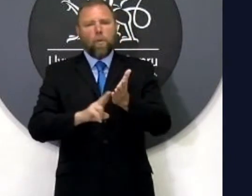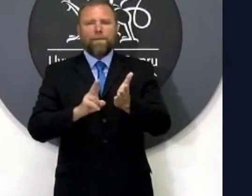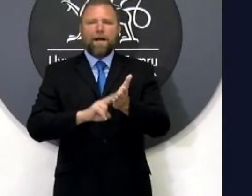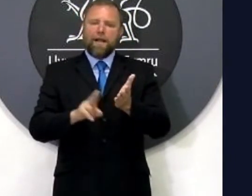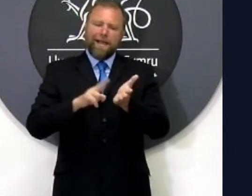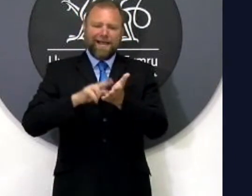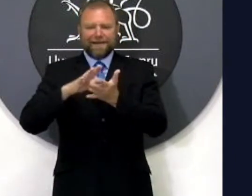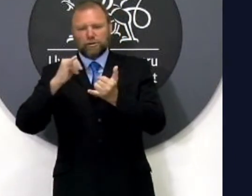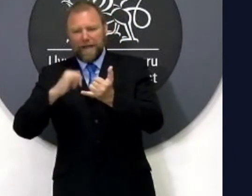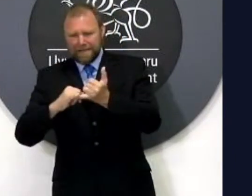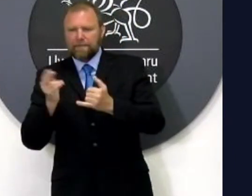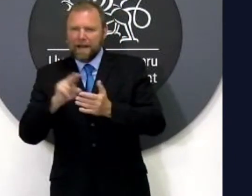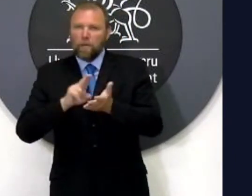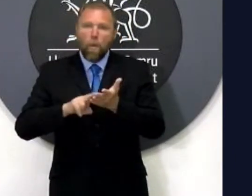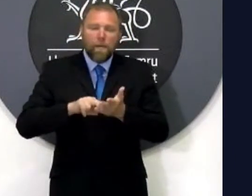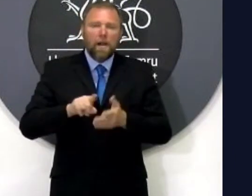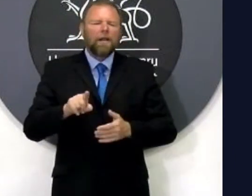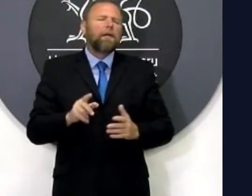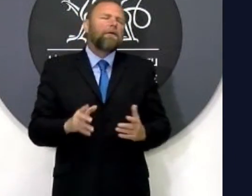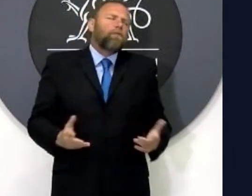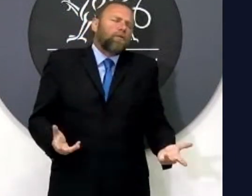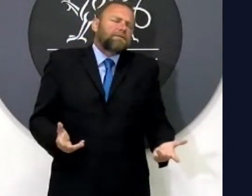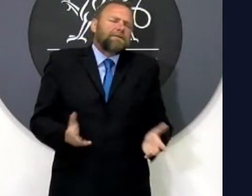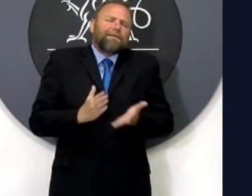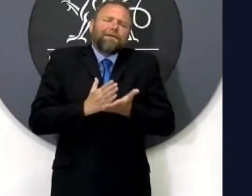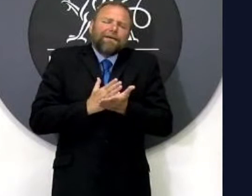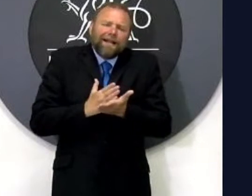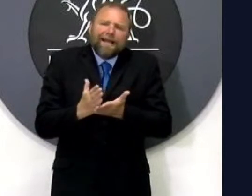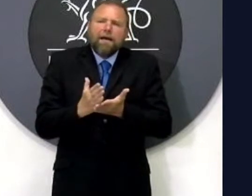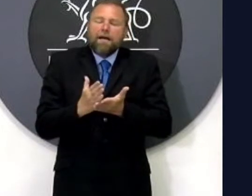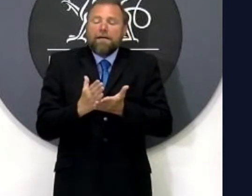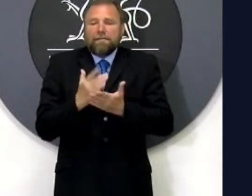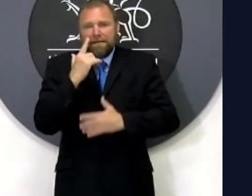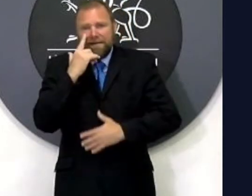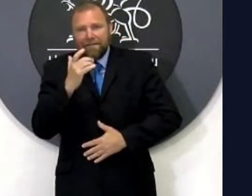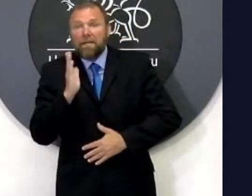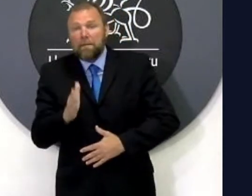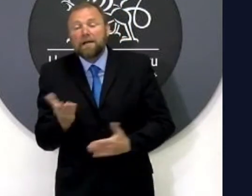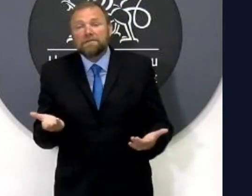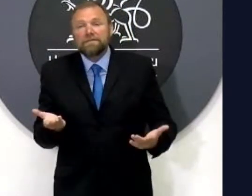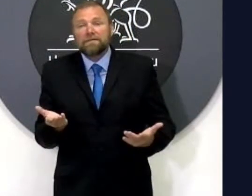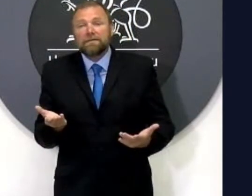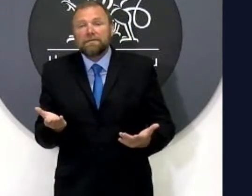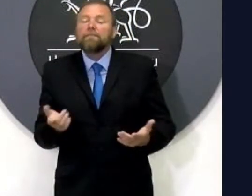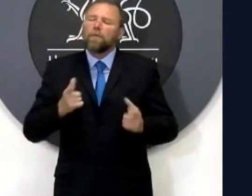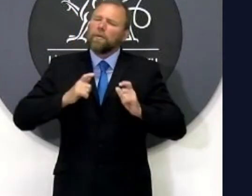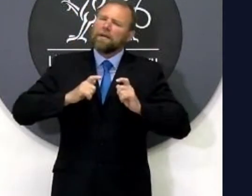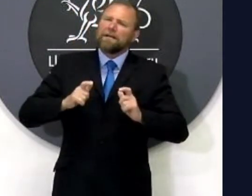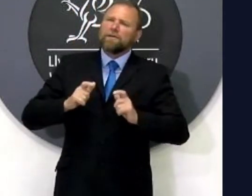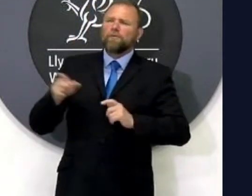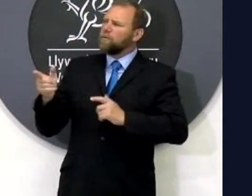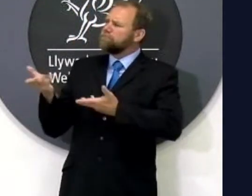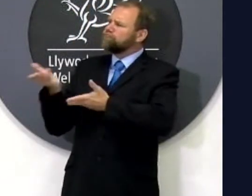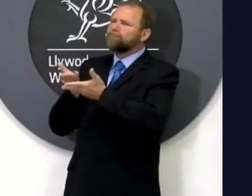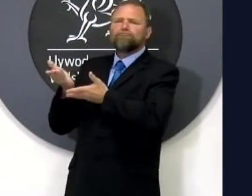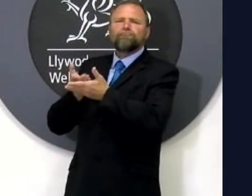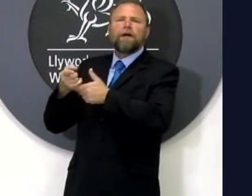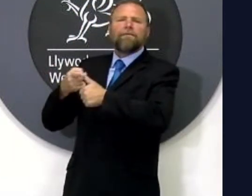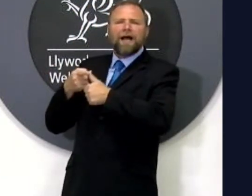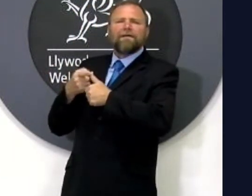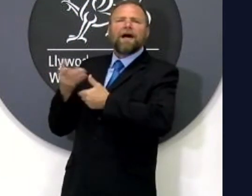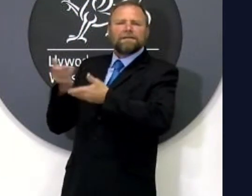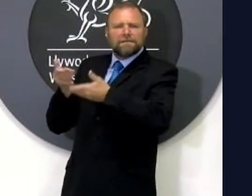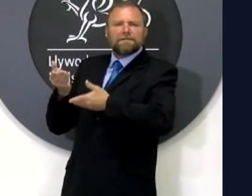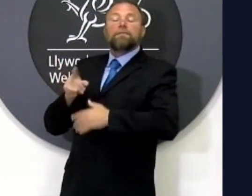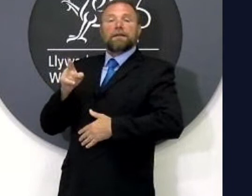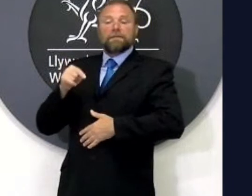course, we'll have to take some very clear precautions, and we'll continue to take advice on that. But we are starting on